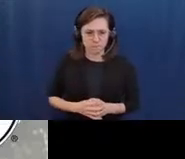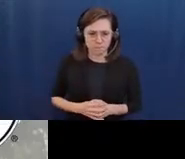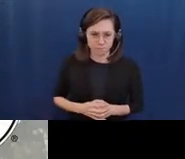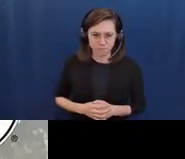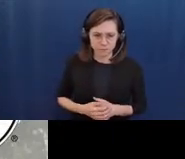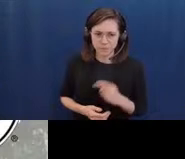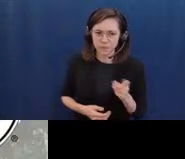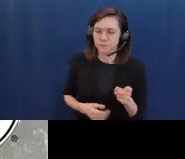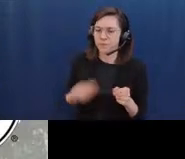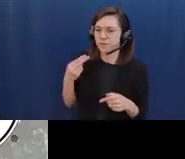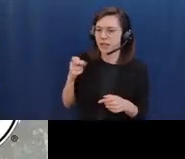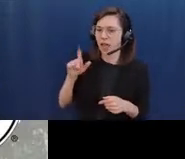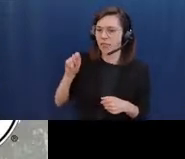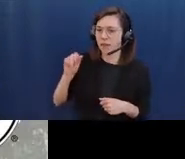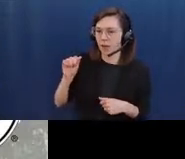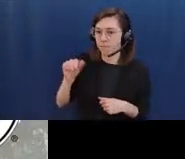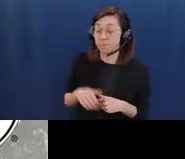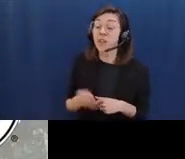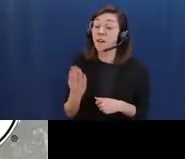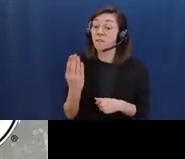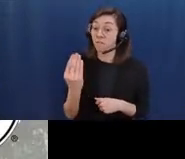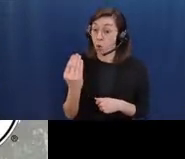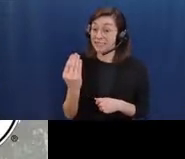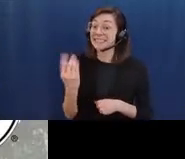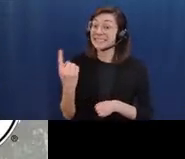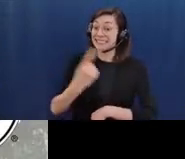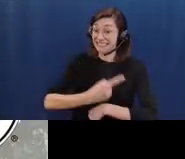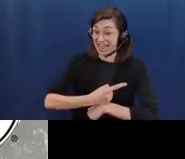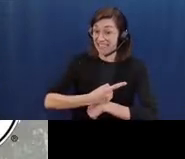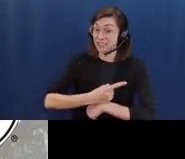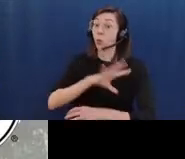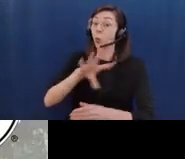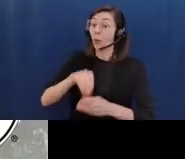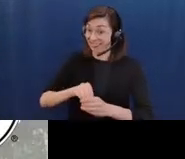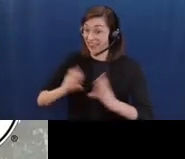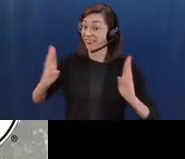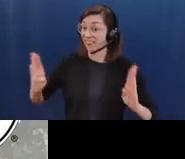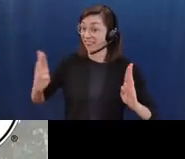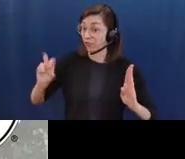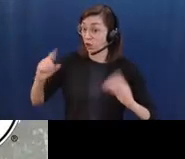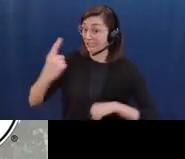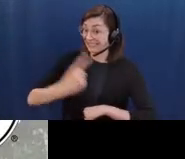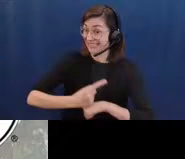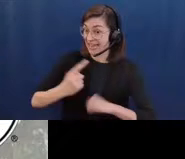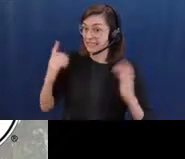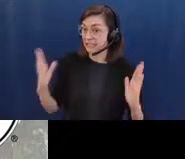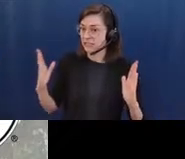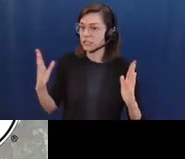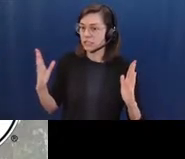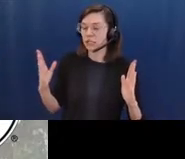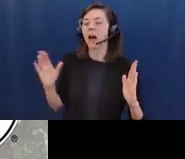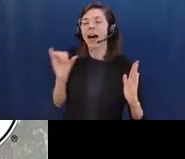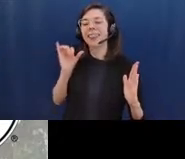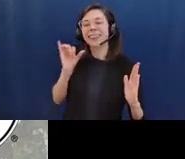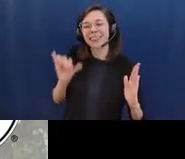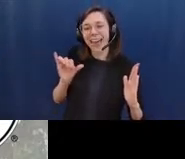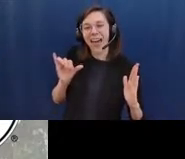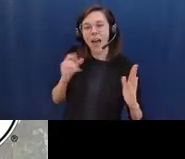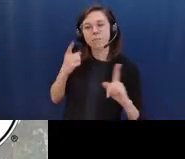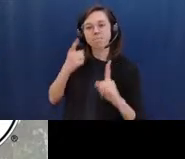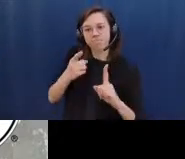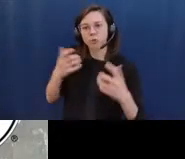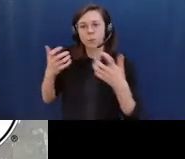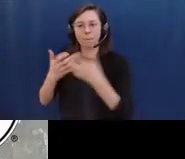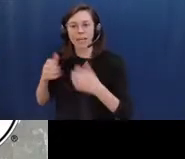The intent for the 14 days within a 30-day period is to match other parks within the